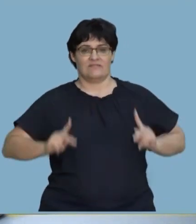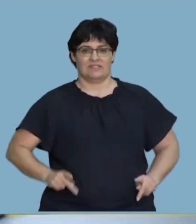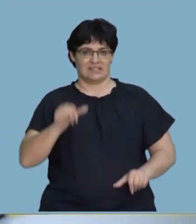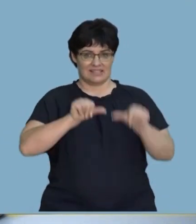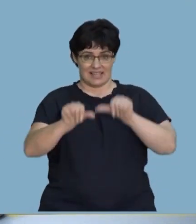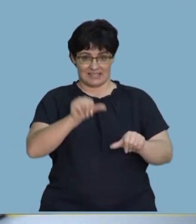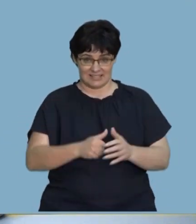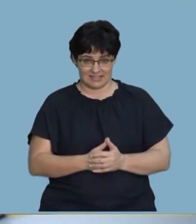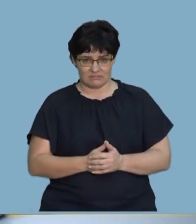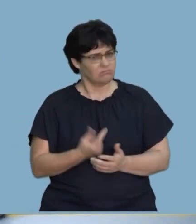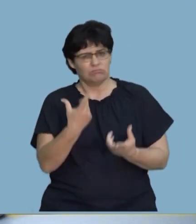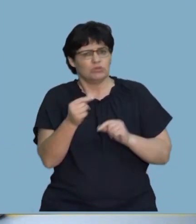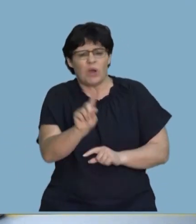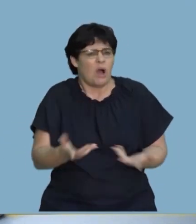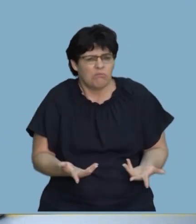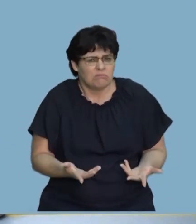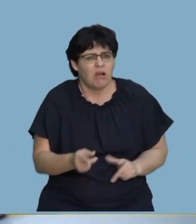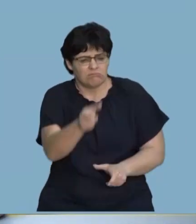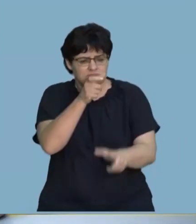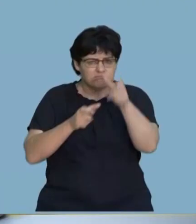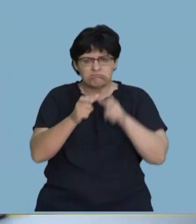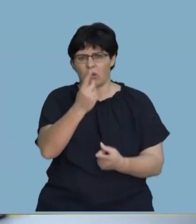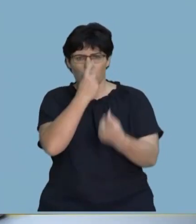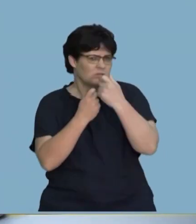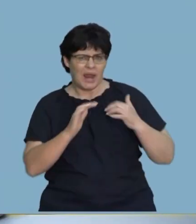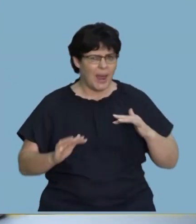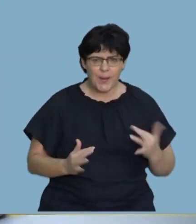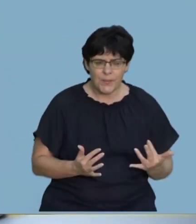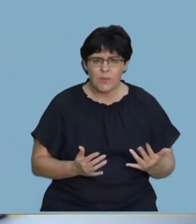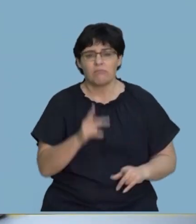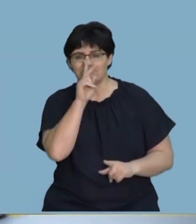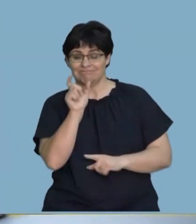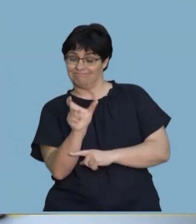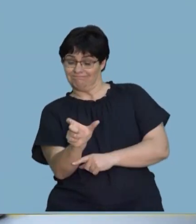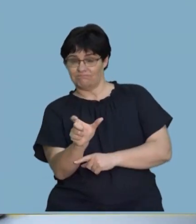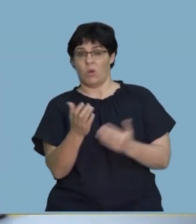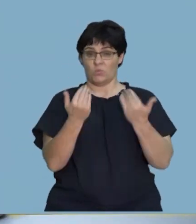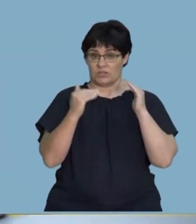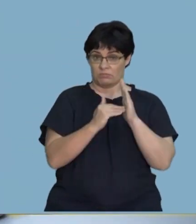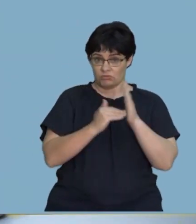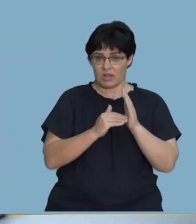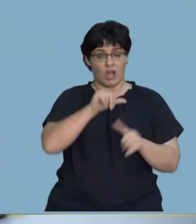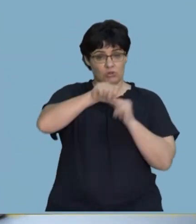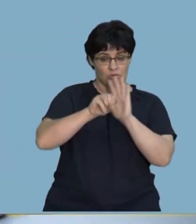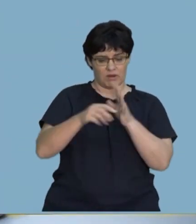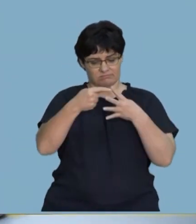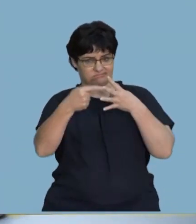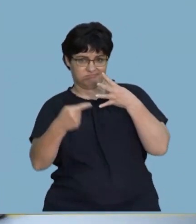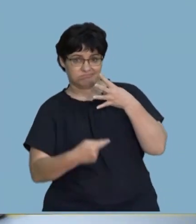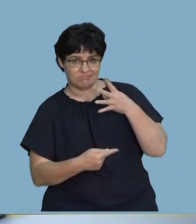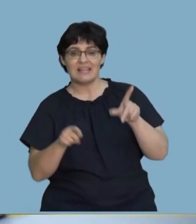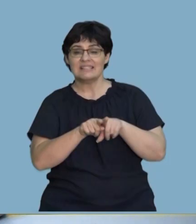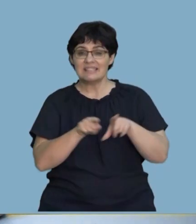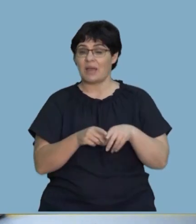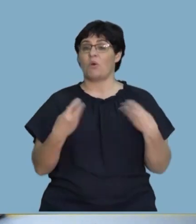sciences. All you need to do to send us your questions and comments is search for Wazimatrix on all our social media platforms, as well as